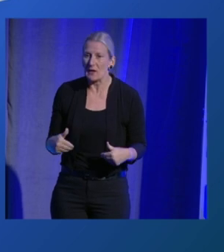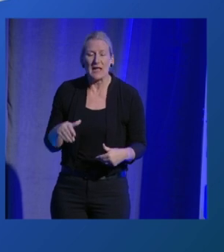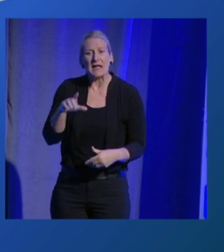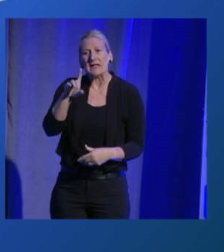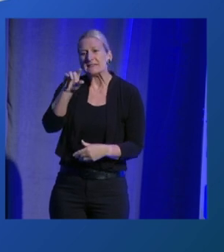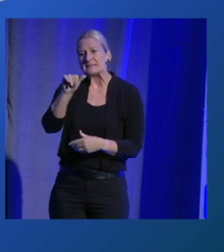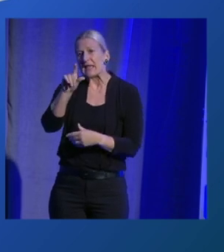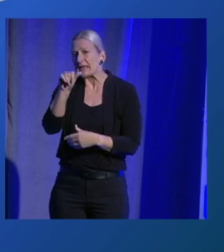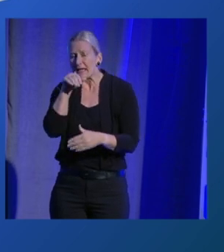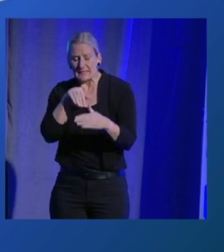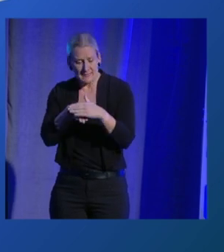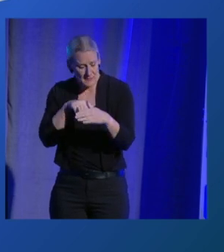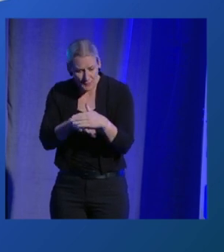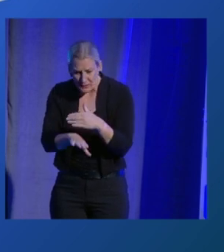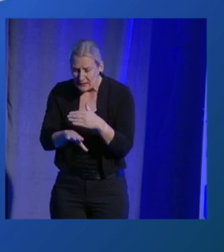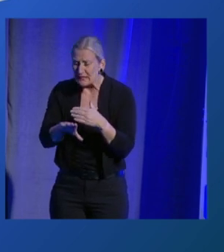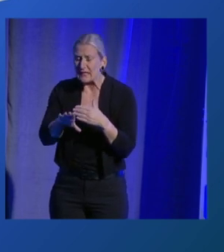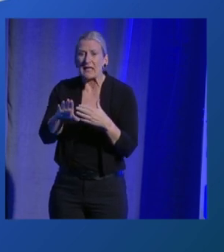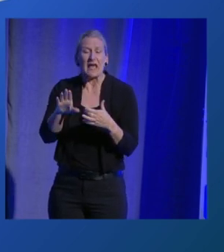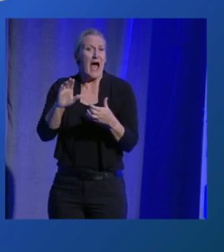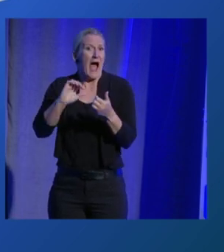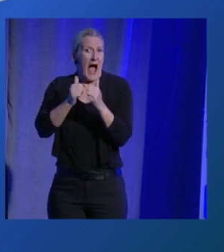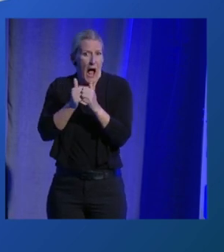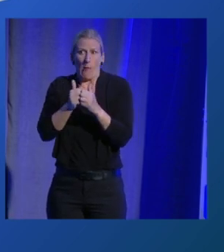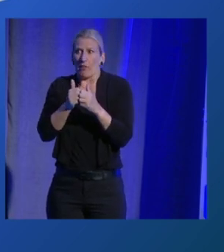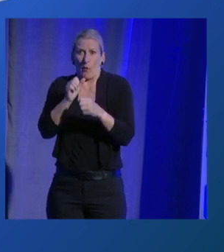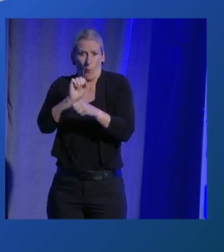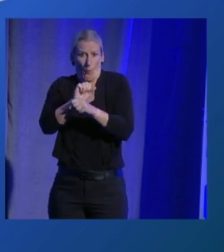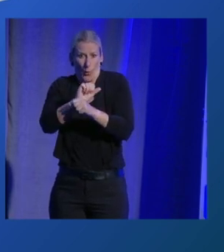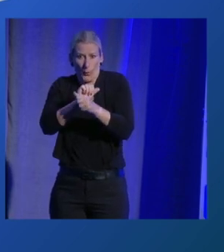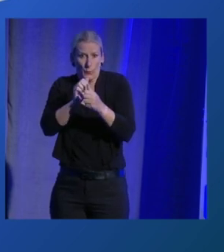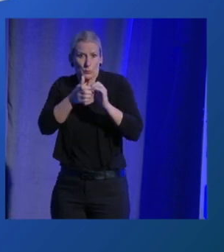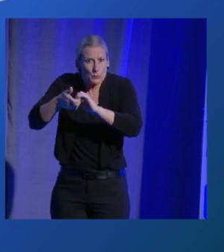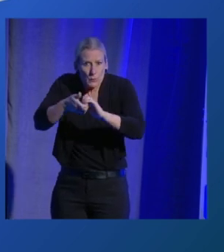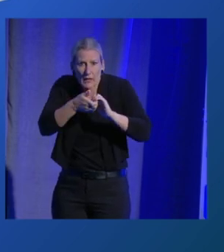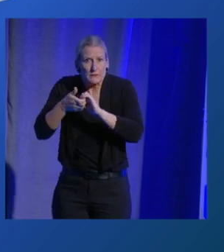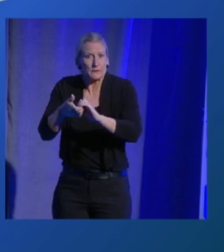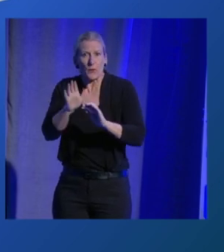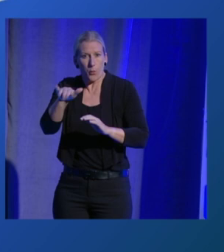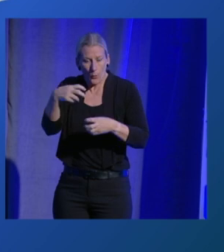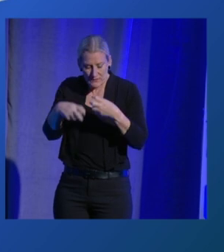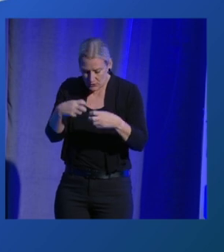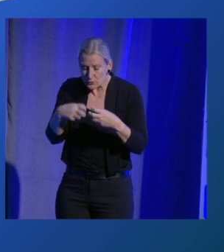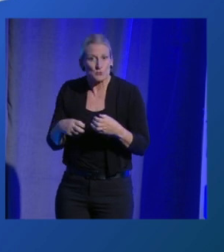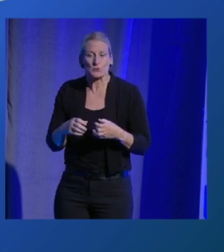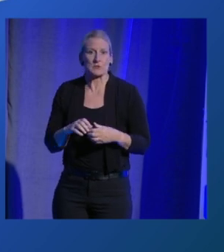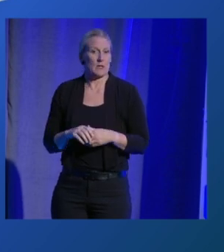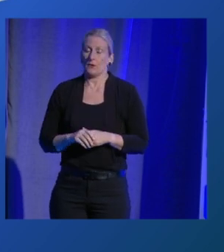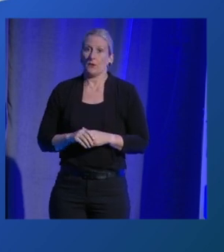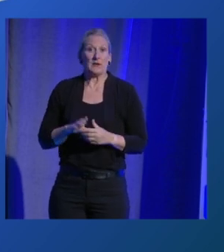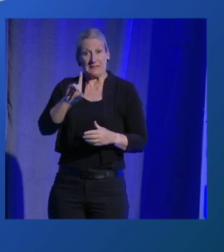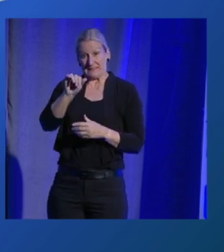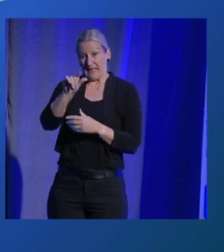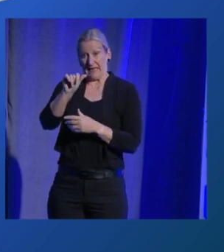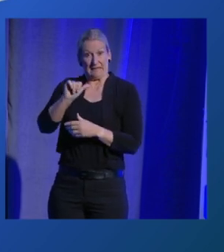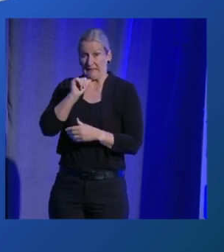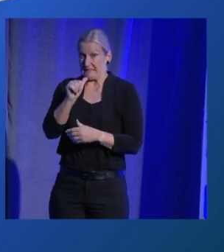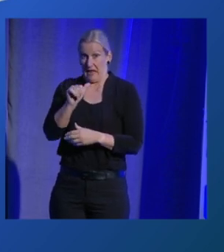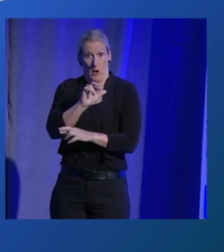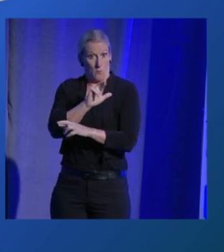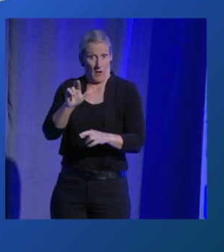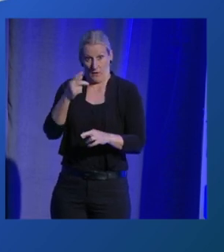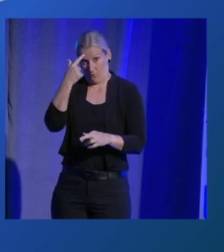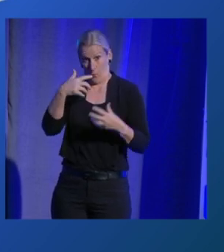issues they interoperability issues data is not machine learning ready and as as a result you get many